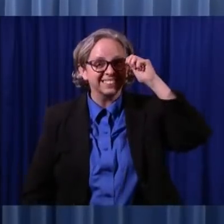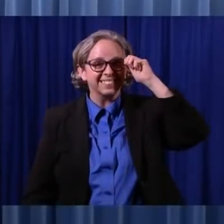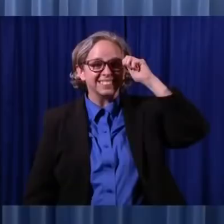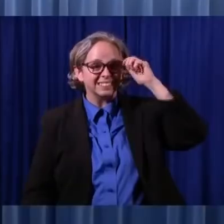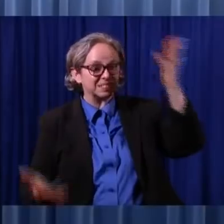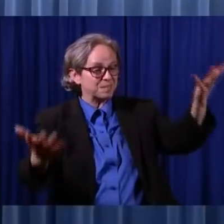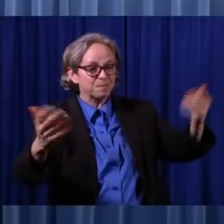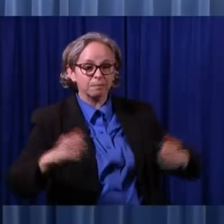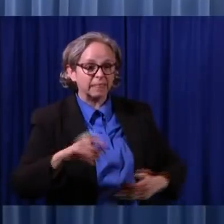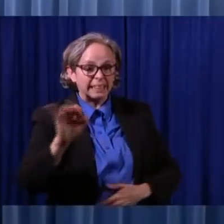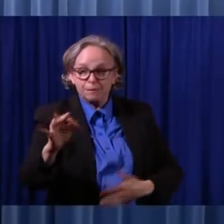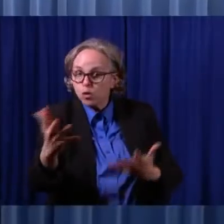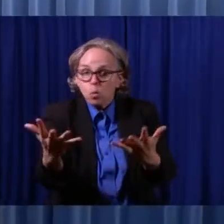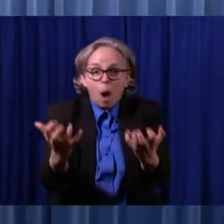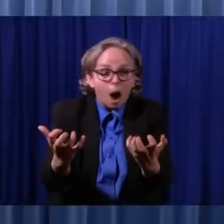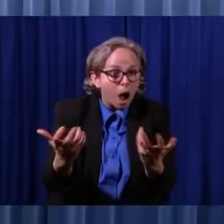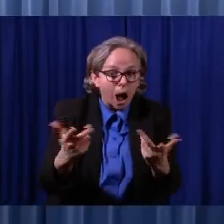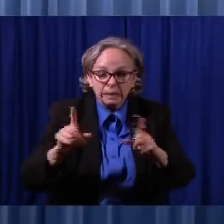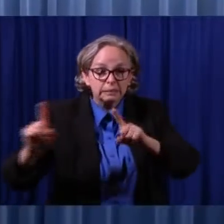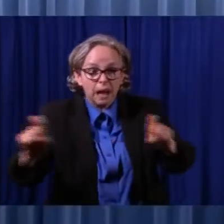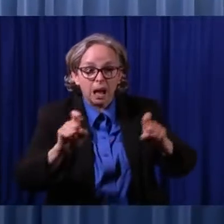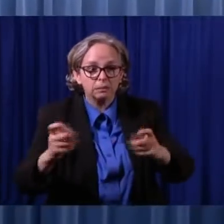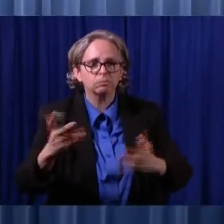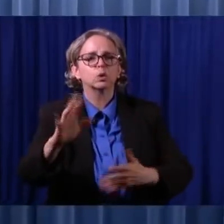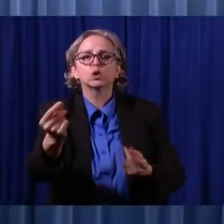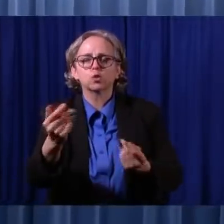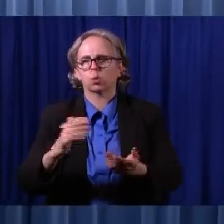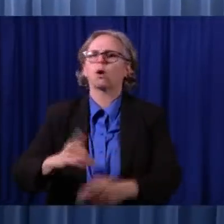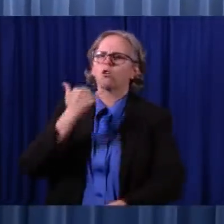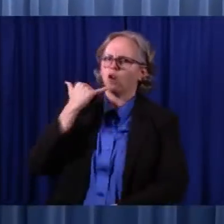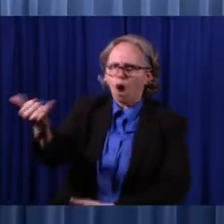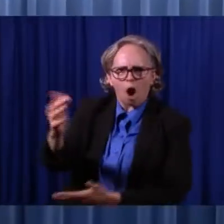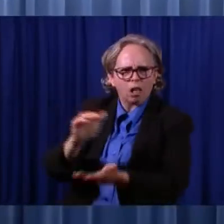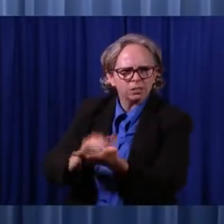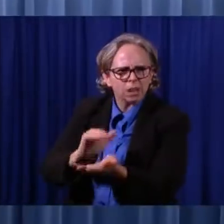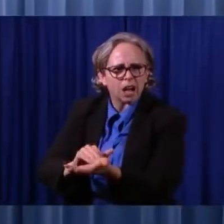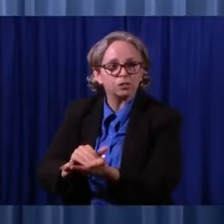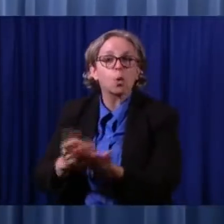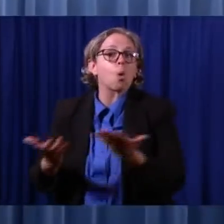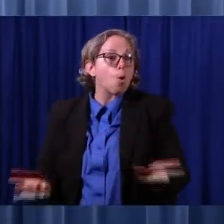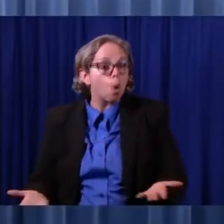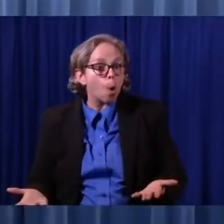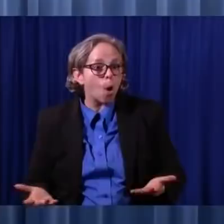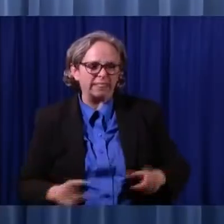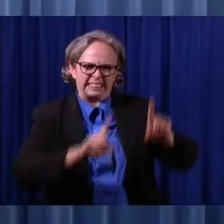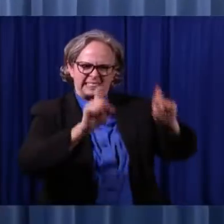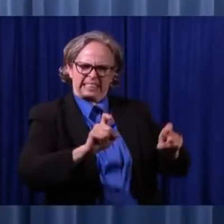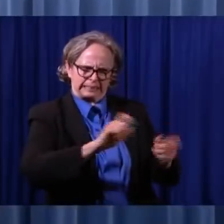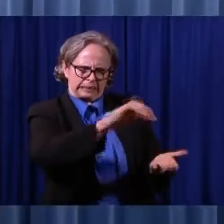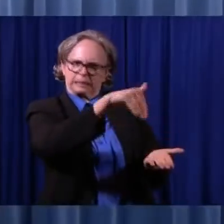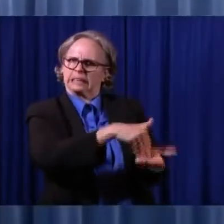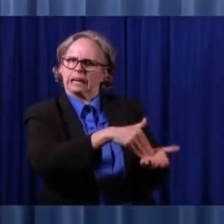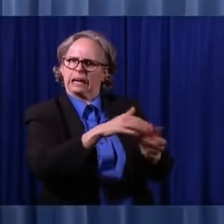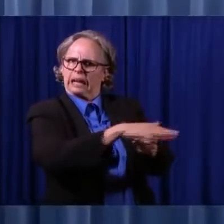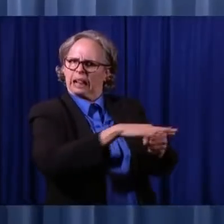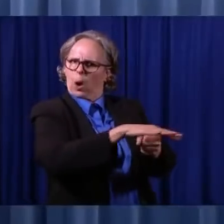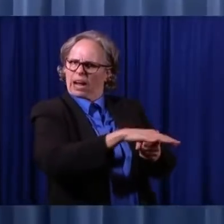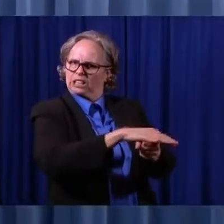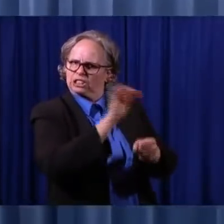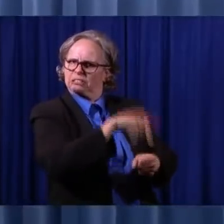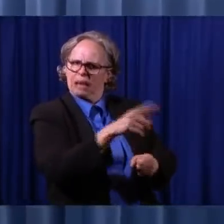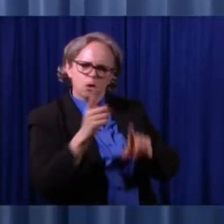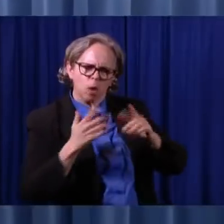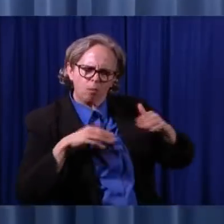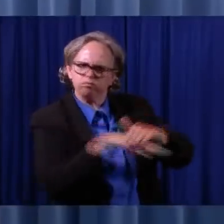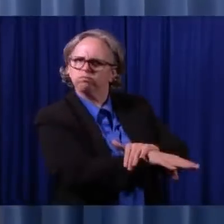health care provider or contact a testing location to arrange a test. By understanding who is sick, whether they're showing